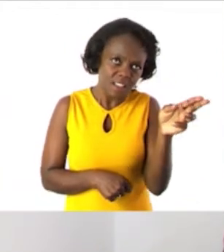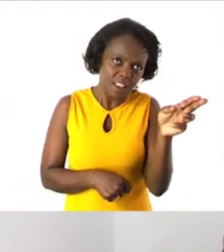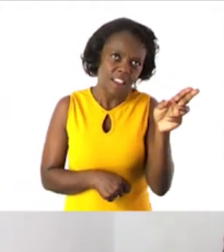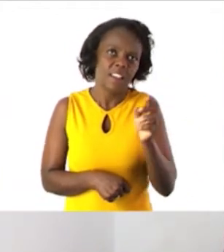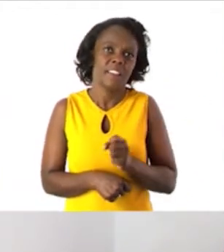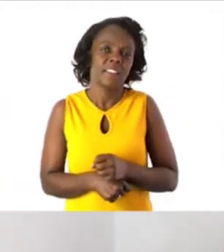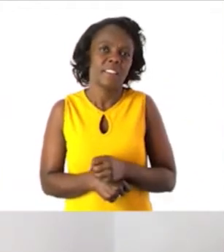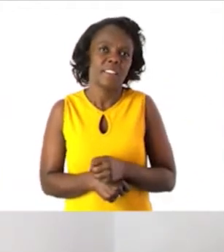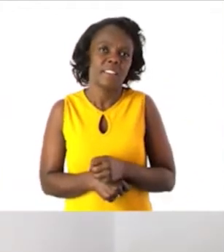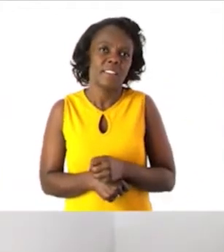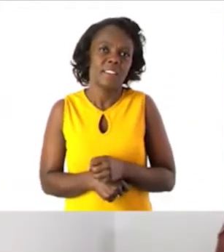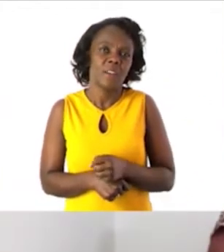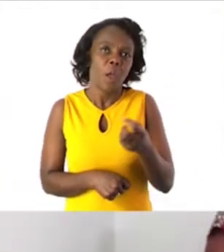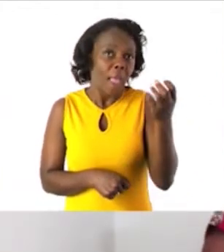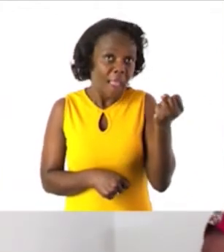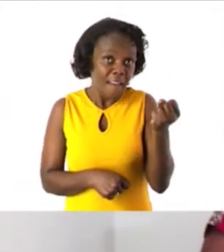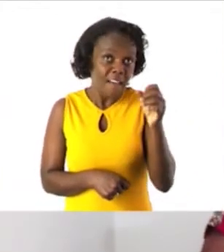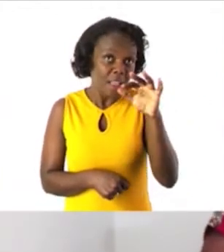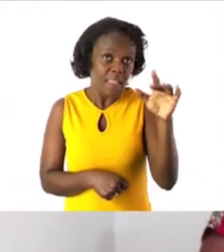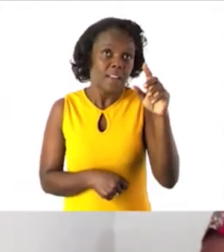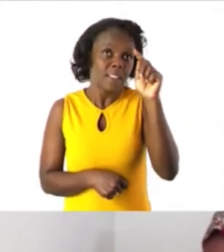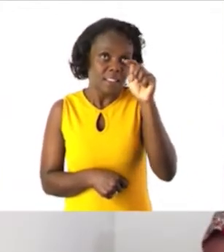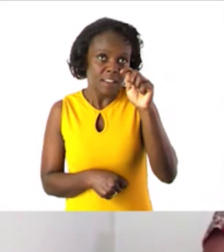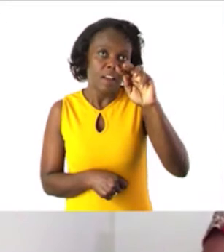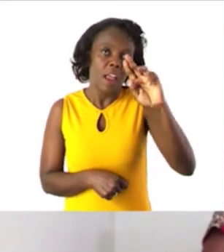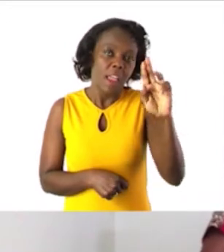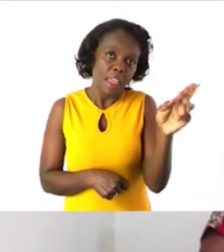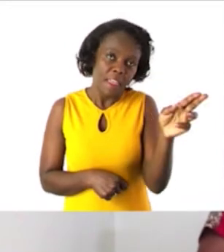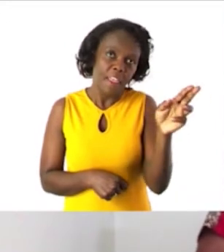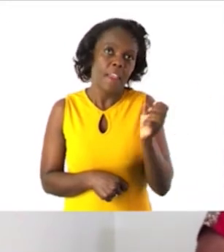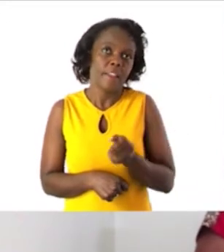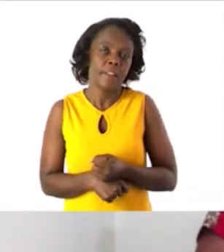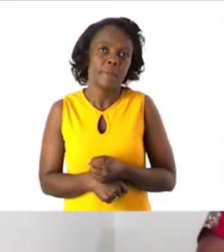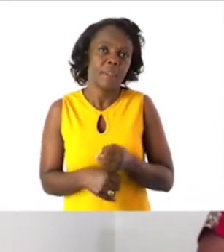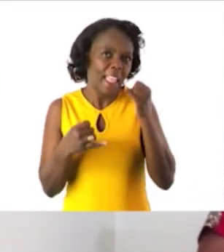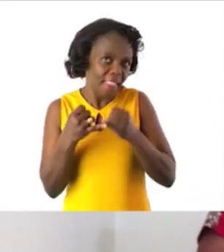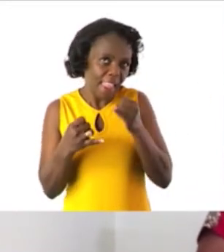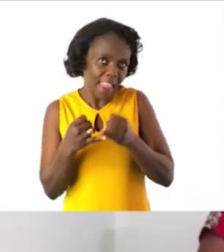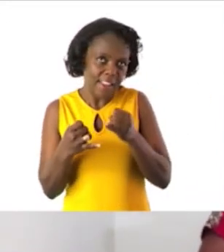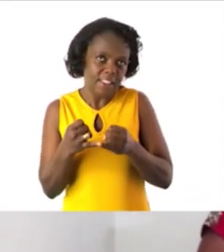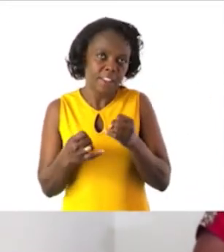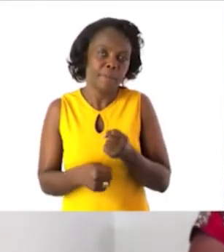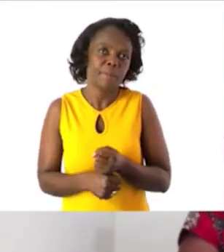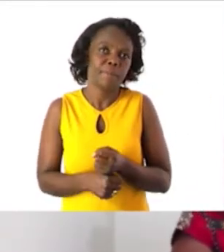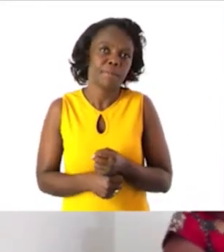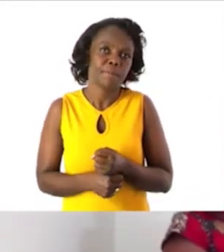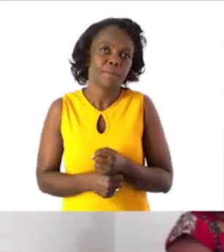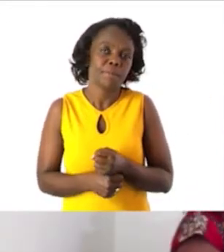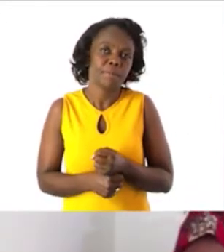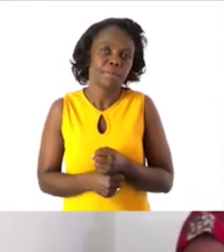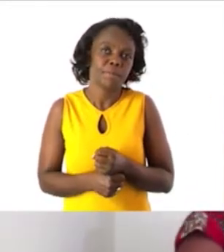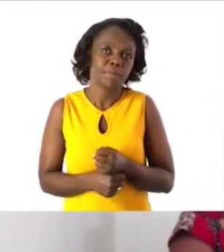There we go. We have the t and the h. It is where? At the end. Teeth. All